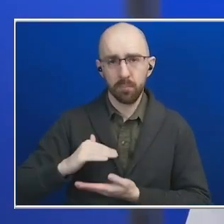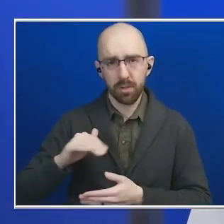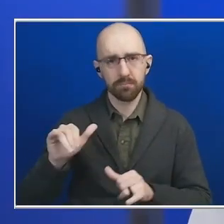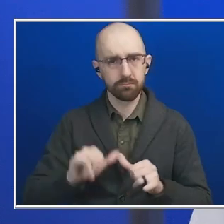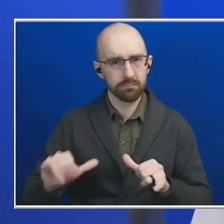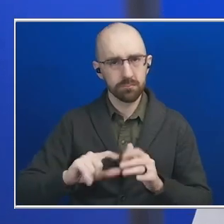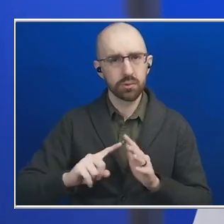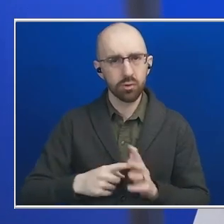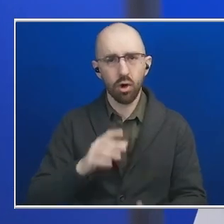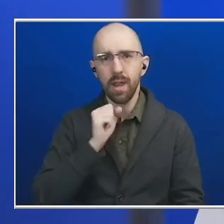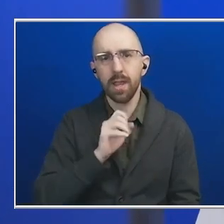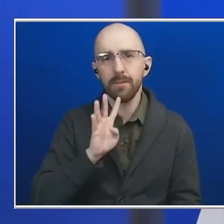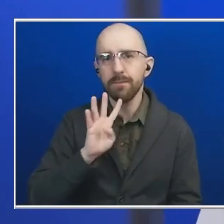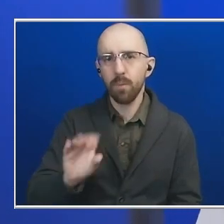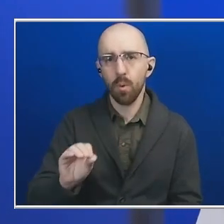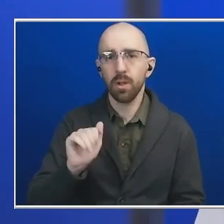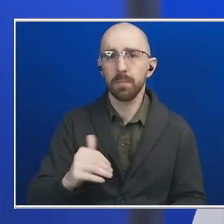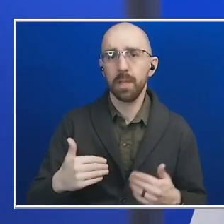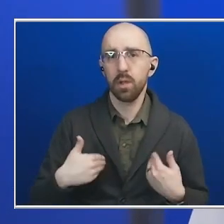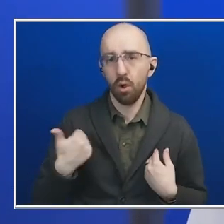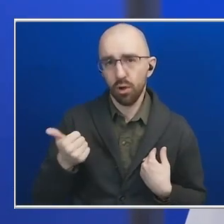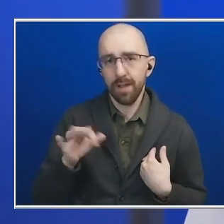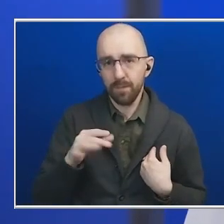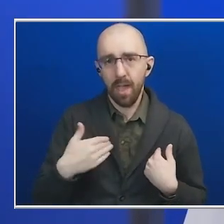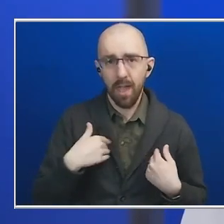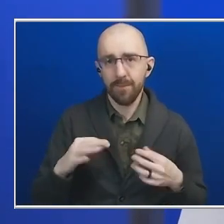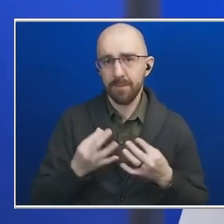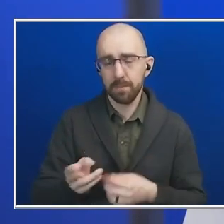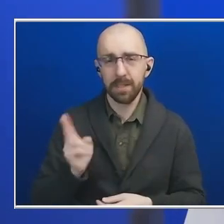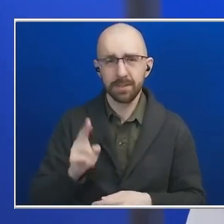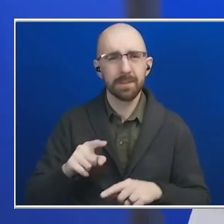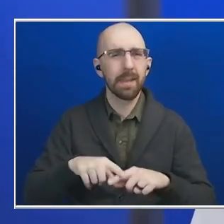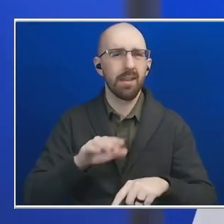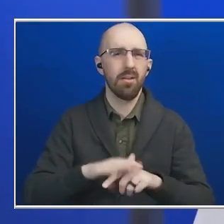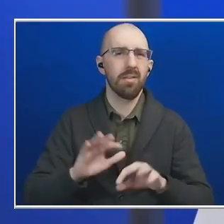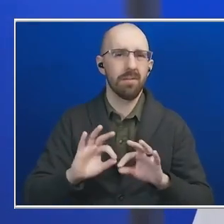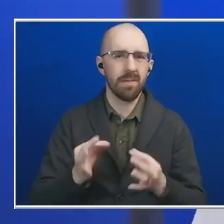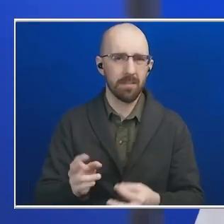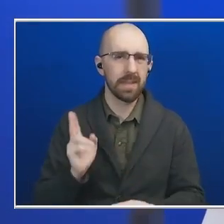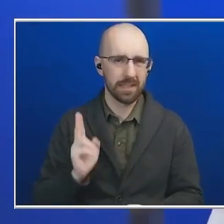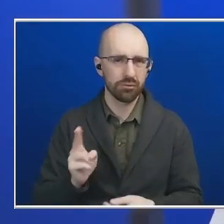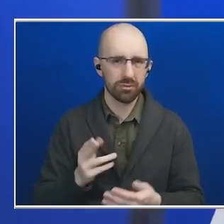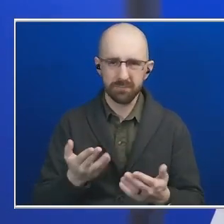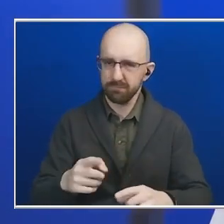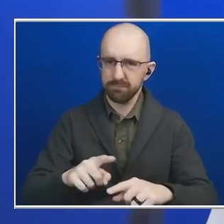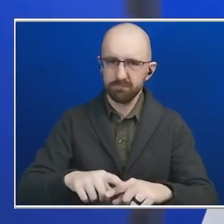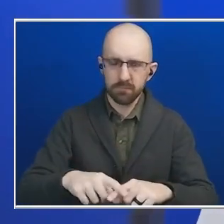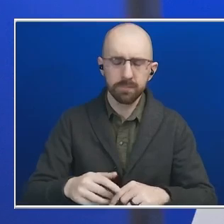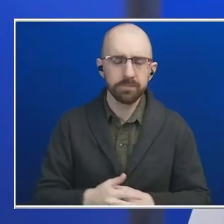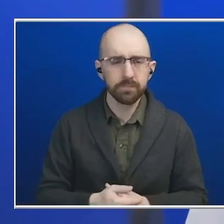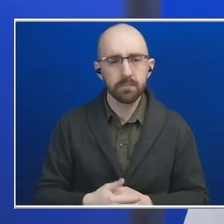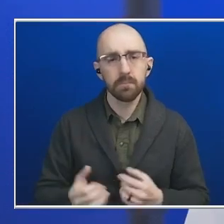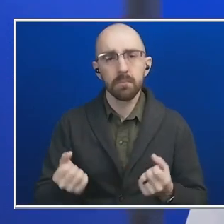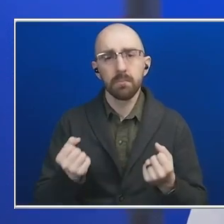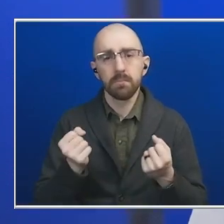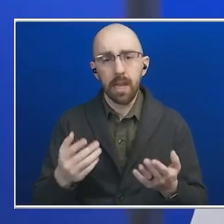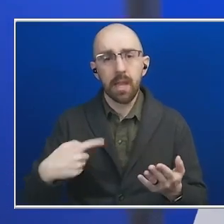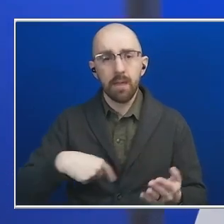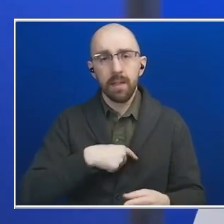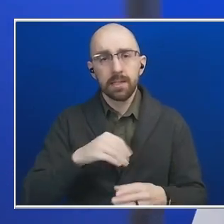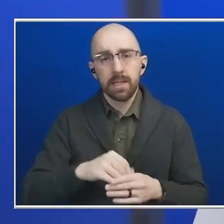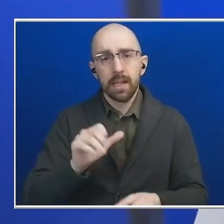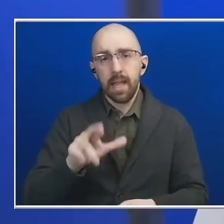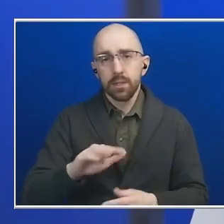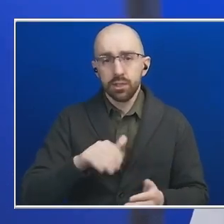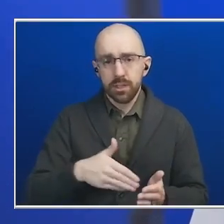be younger if you have a family history, depending on your family history. We also, and a lot of us in the Cancer Center, have really great